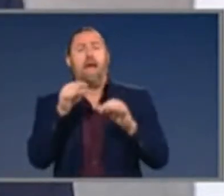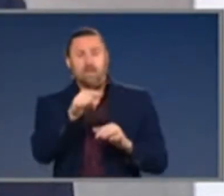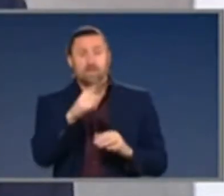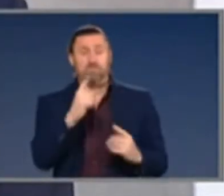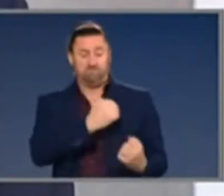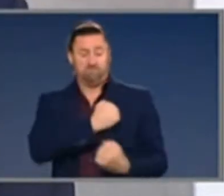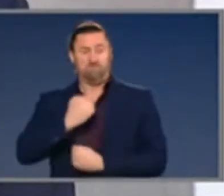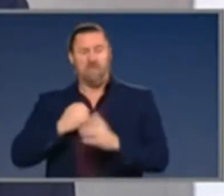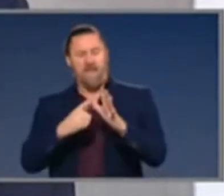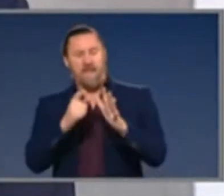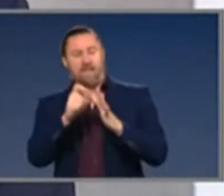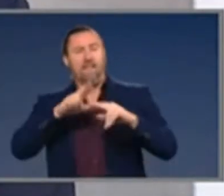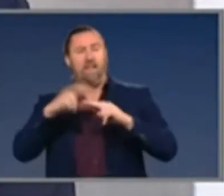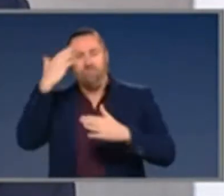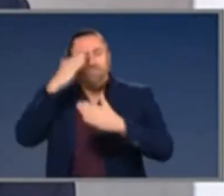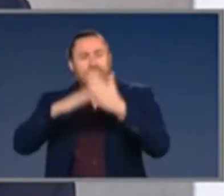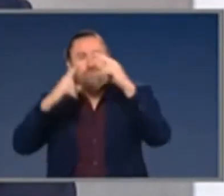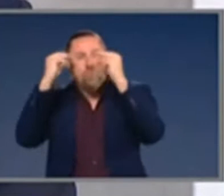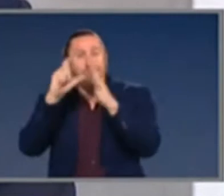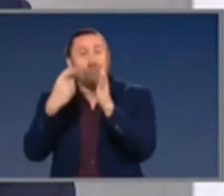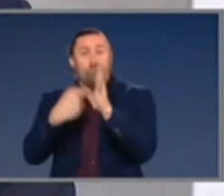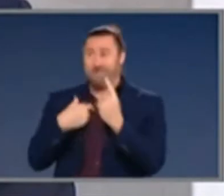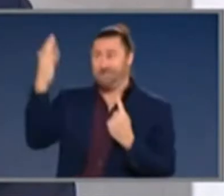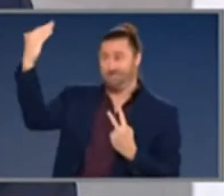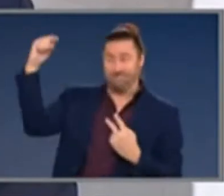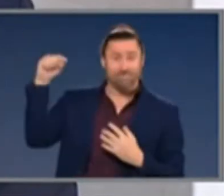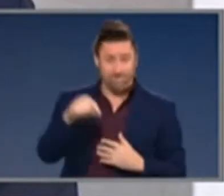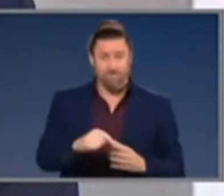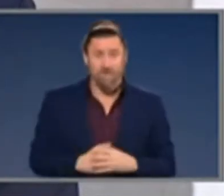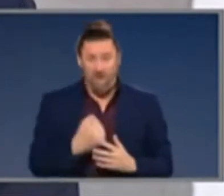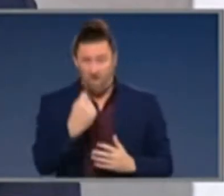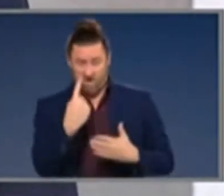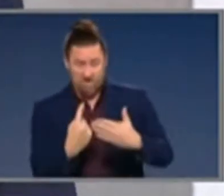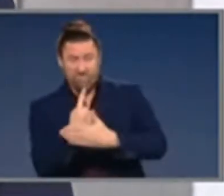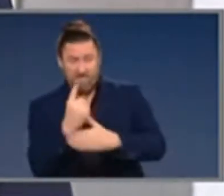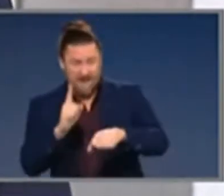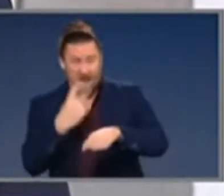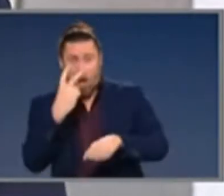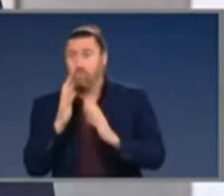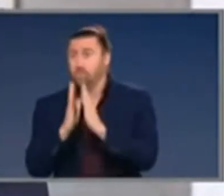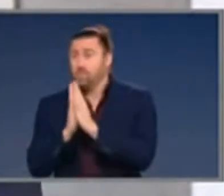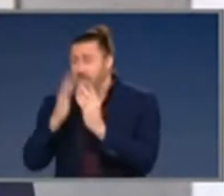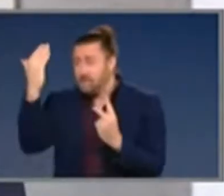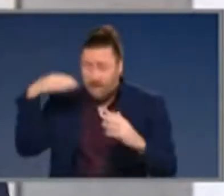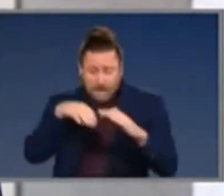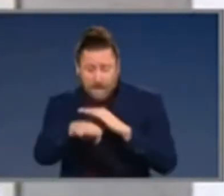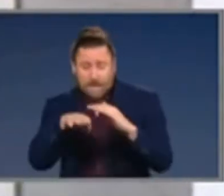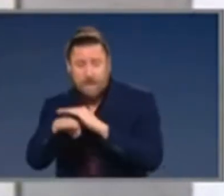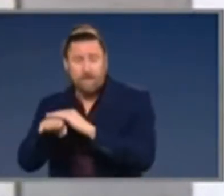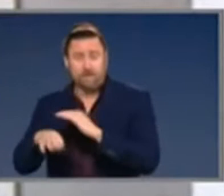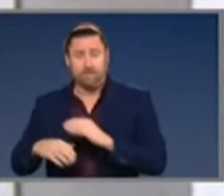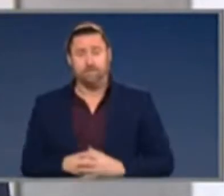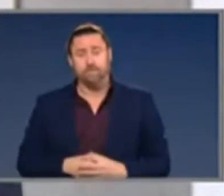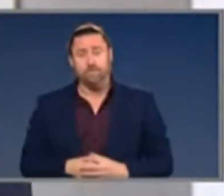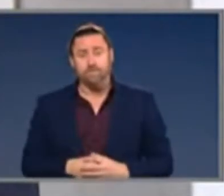ADF and on one occasion arranged quite late into the evening. But going forward, the key actions that were